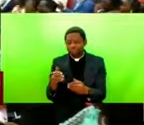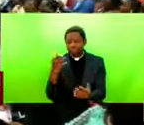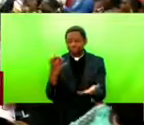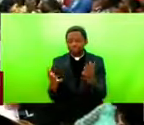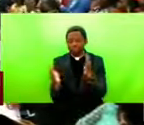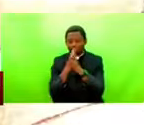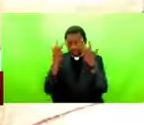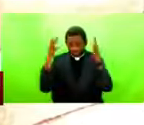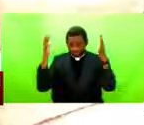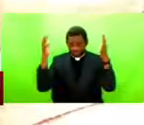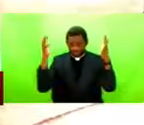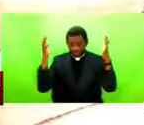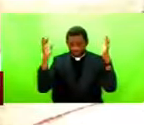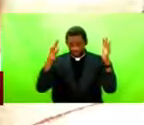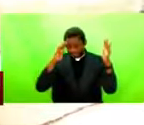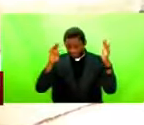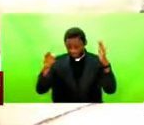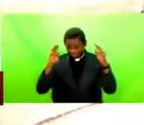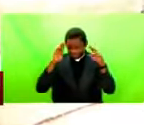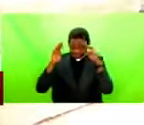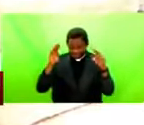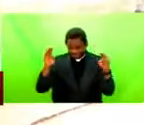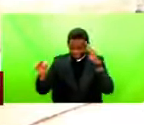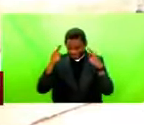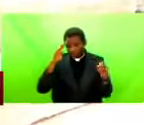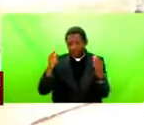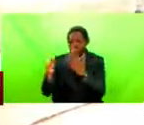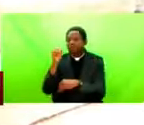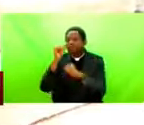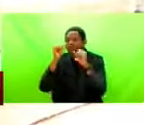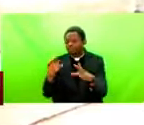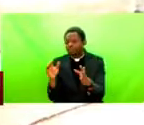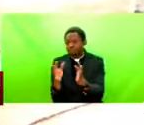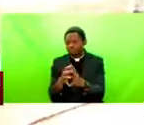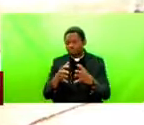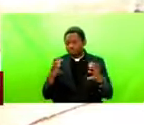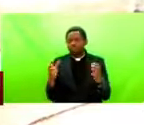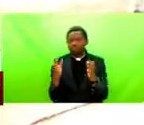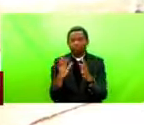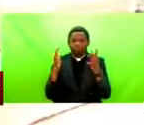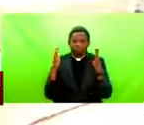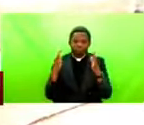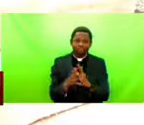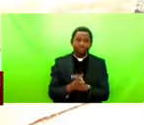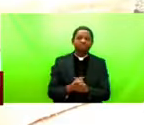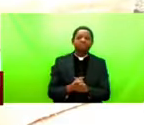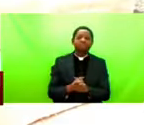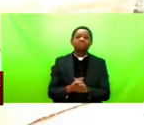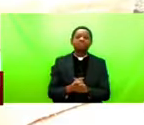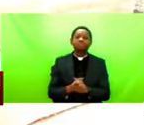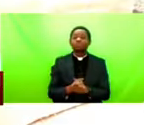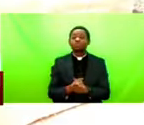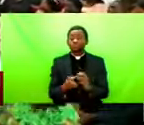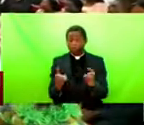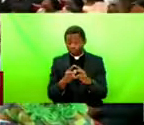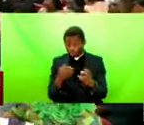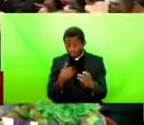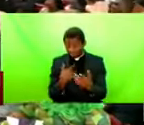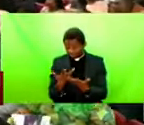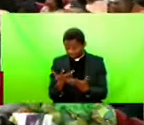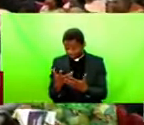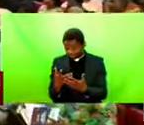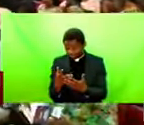salute you. We salute you. God bless you so much. Okay. Yeah, so they have some citations to present. You go and